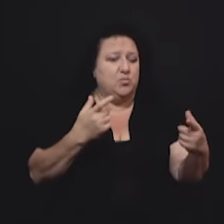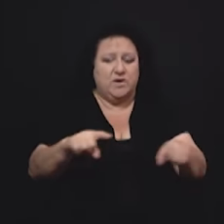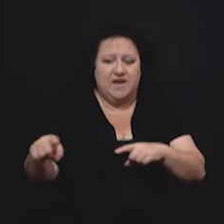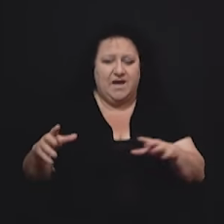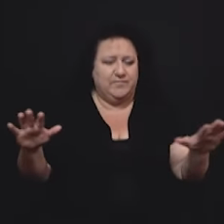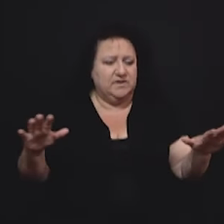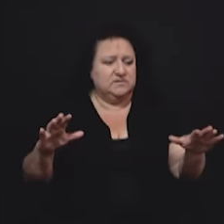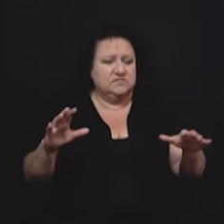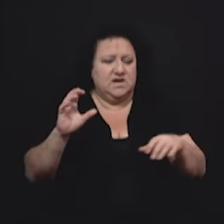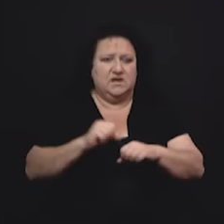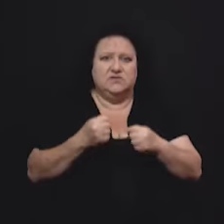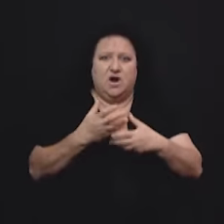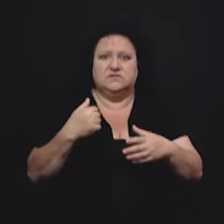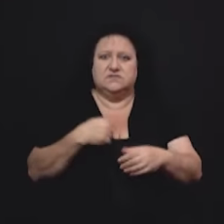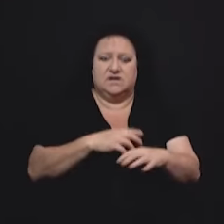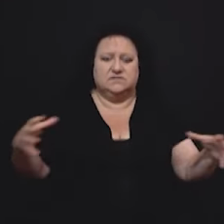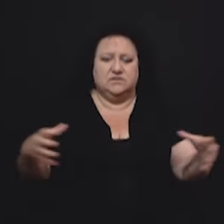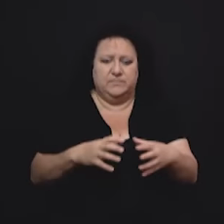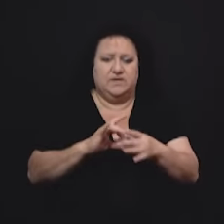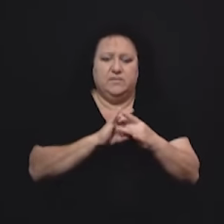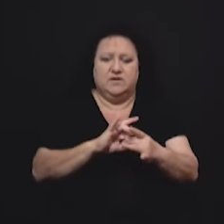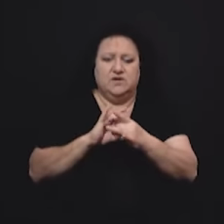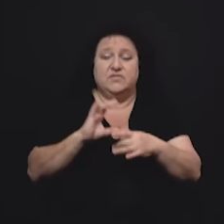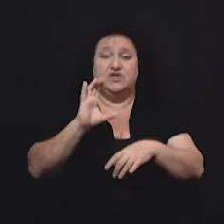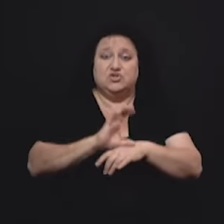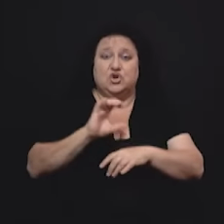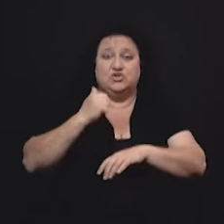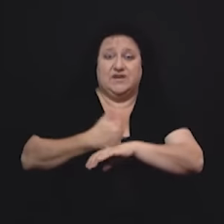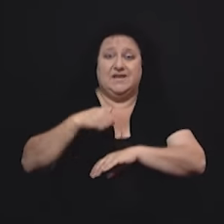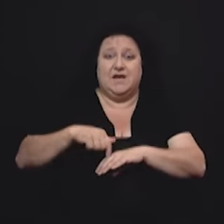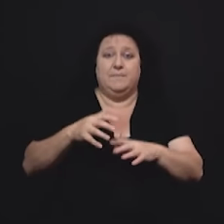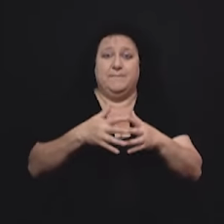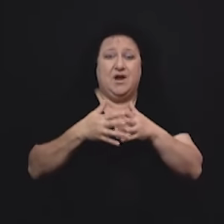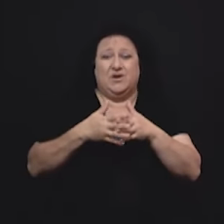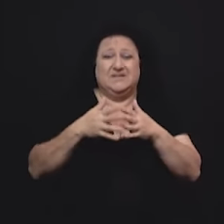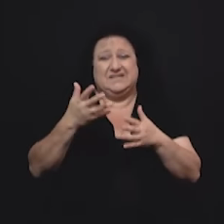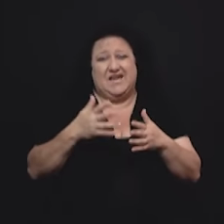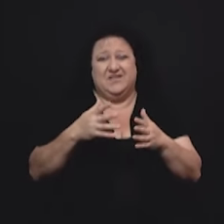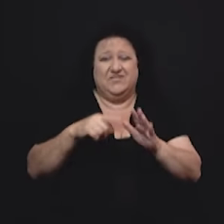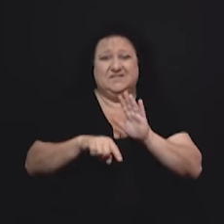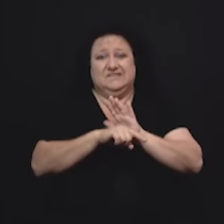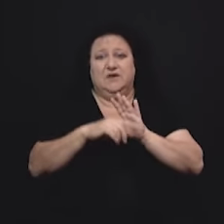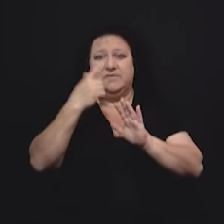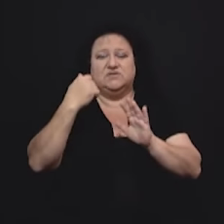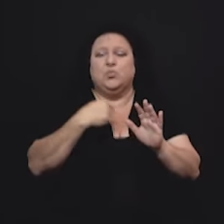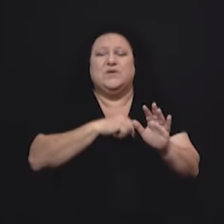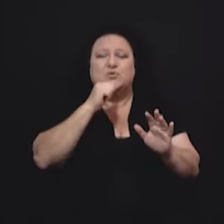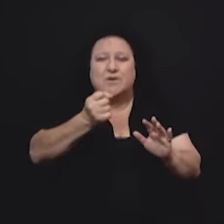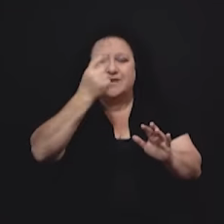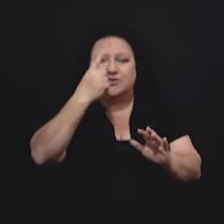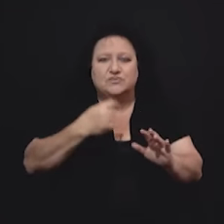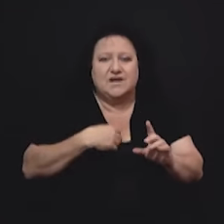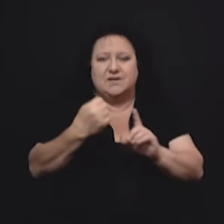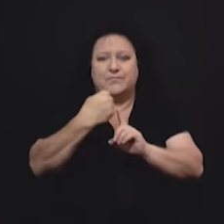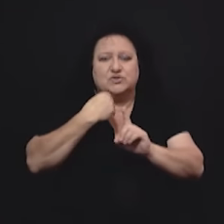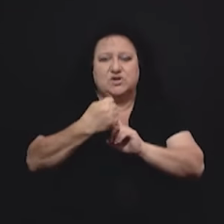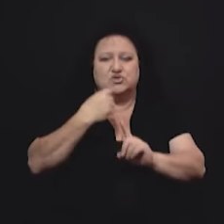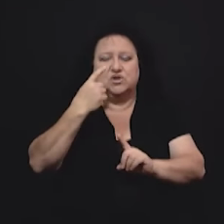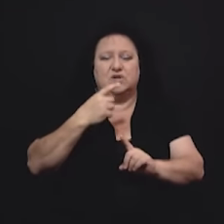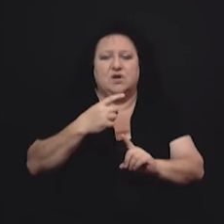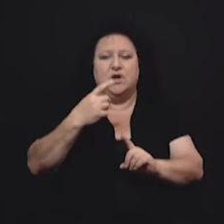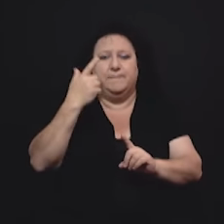ways, the church in America is at a disadvantage because we don't know what it's like to be persecuted for our faith. Because there